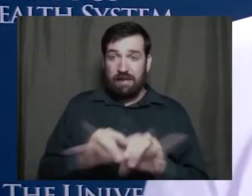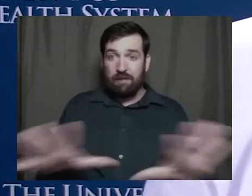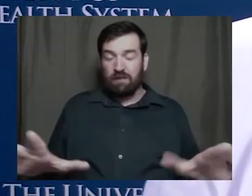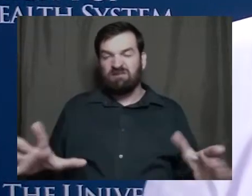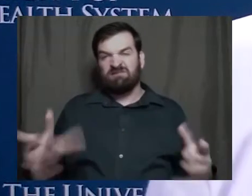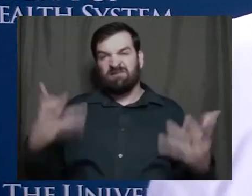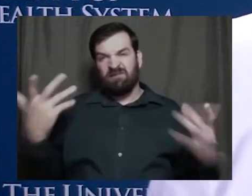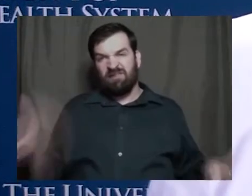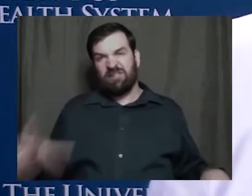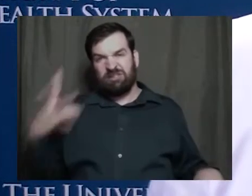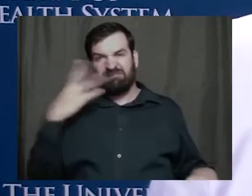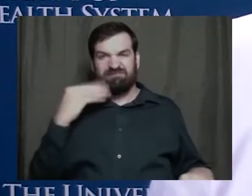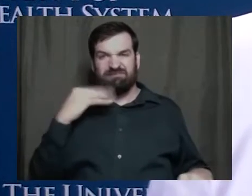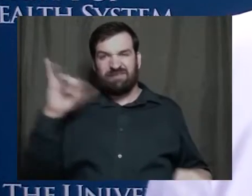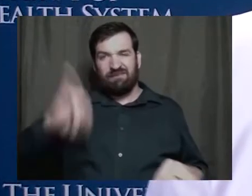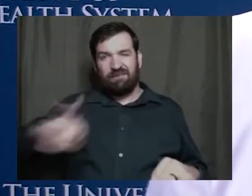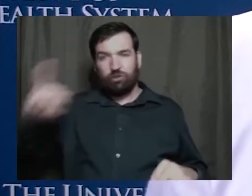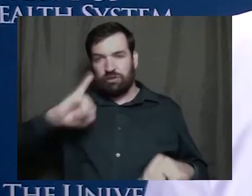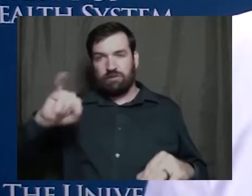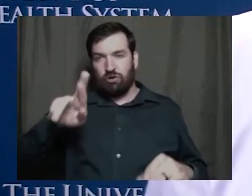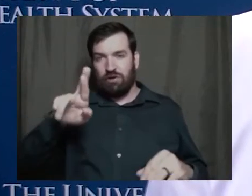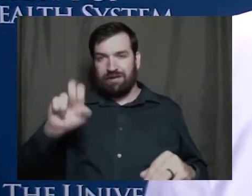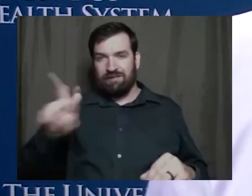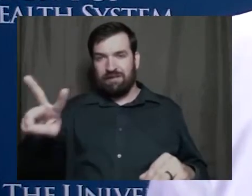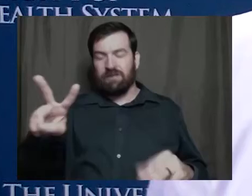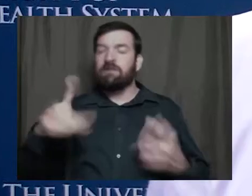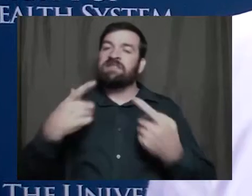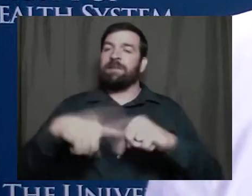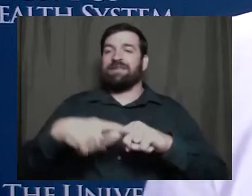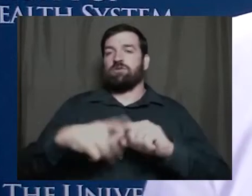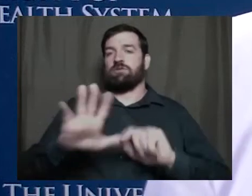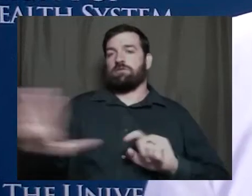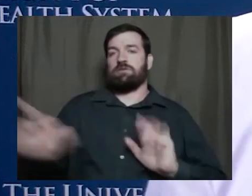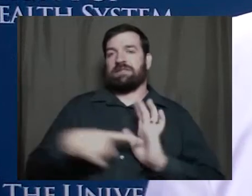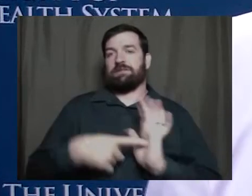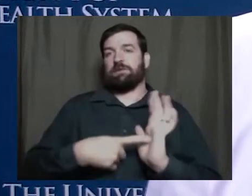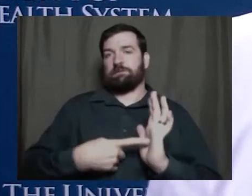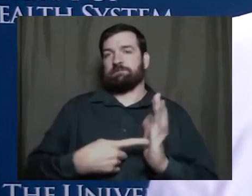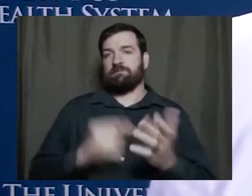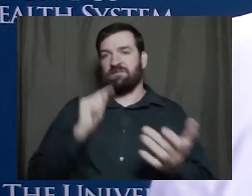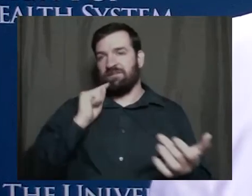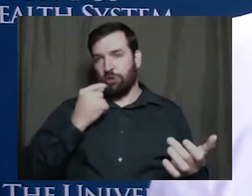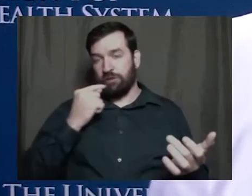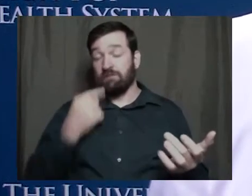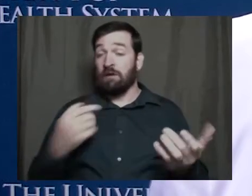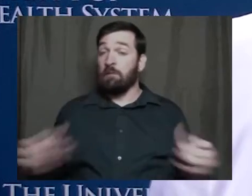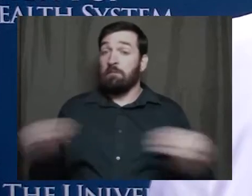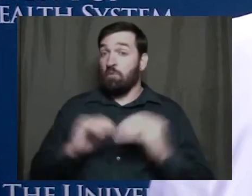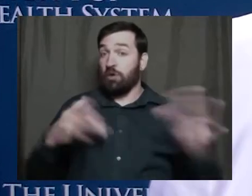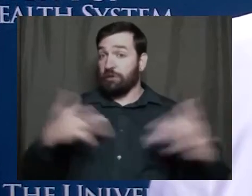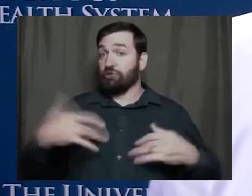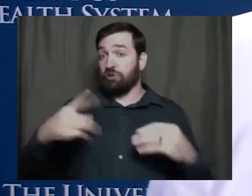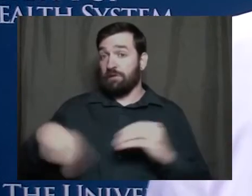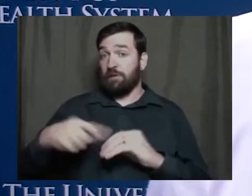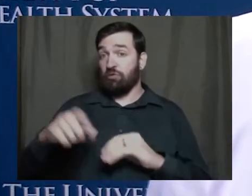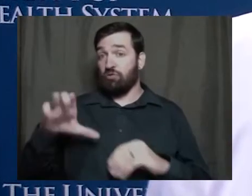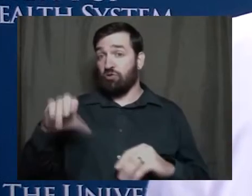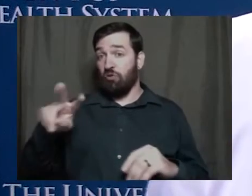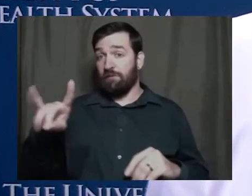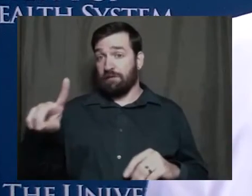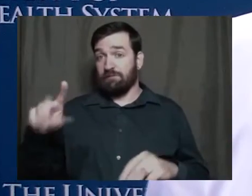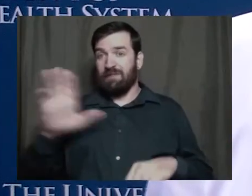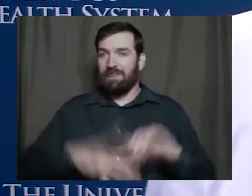RSV, just the degree of symptoms. I would much more be concerned about COVID than I would be RSV,